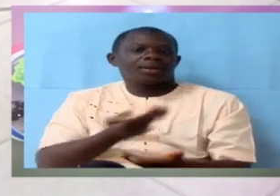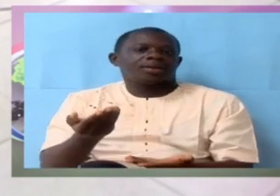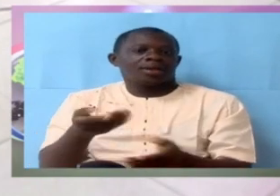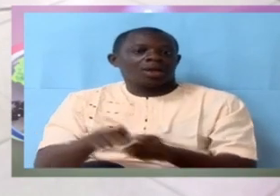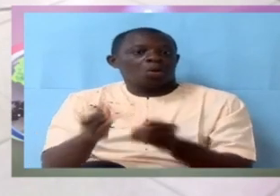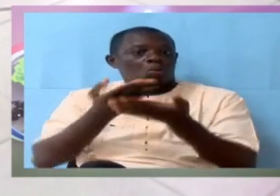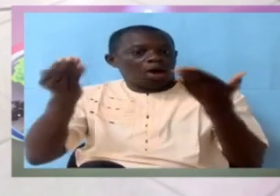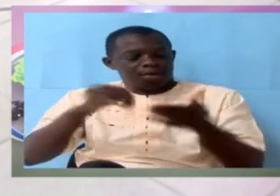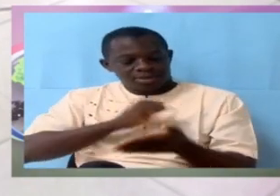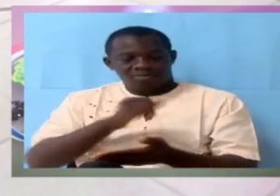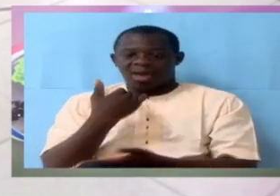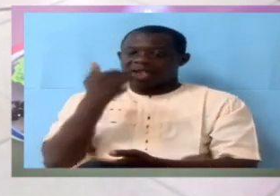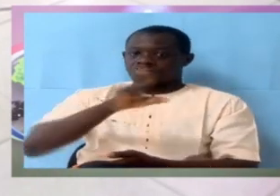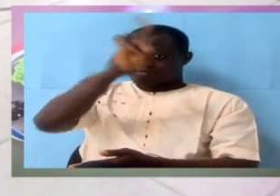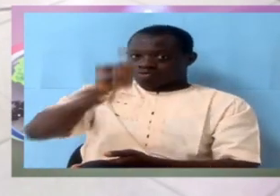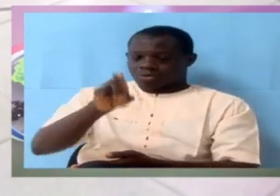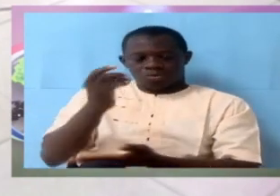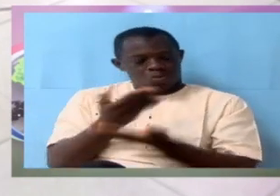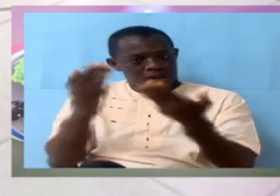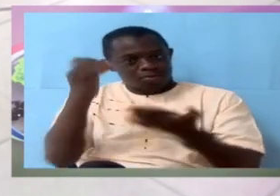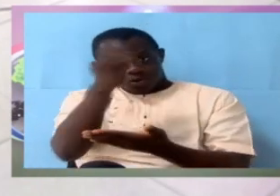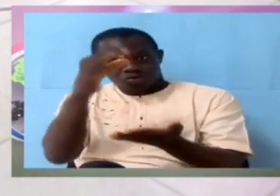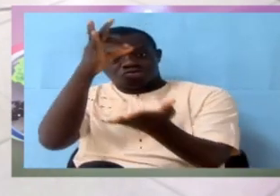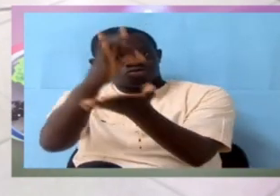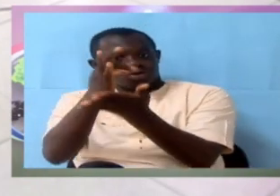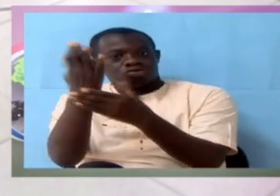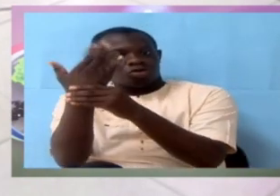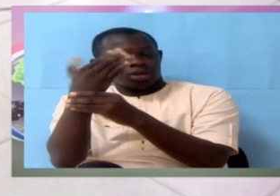The reason why I asked him, because I trusted him.